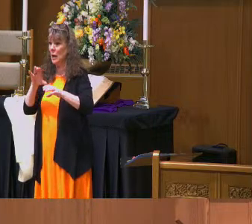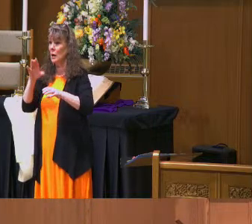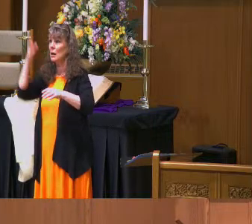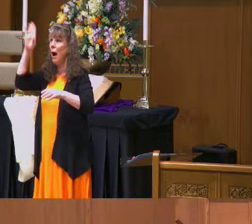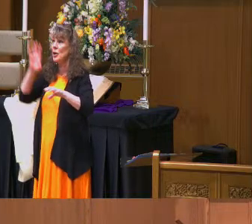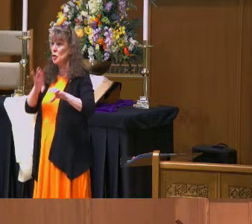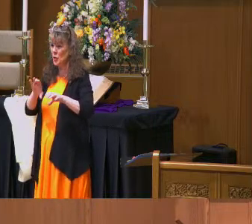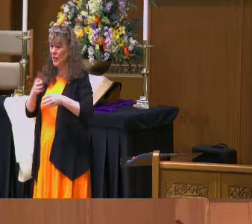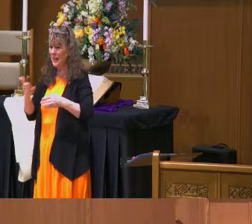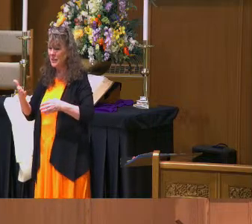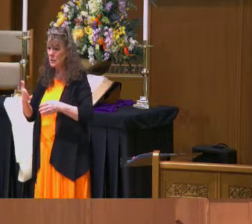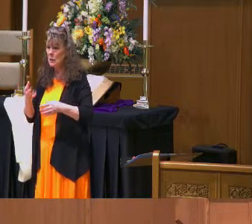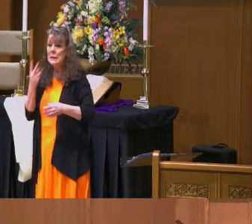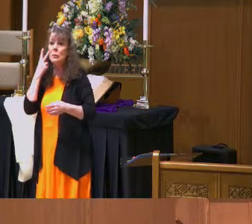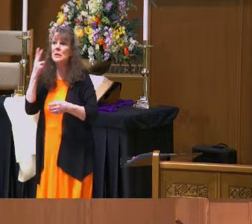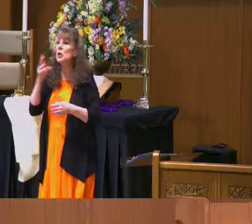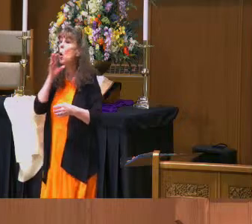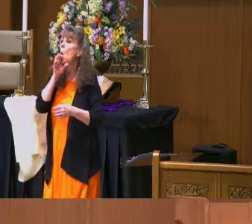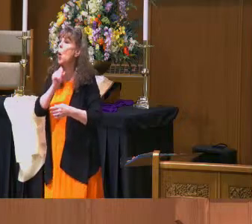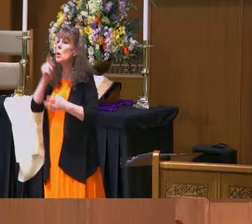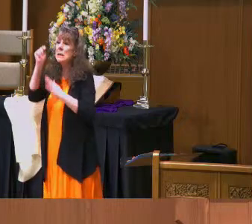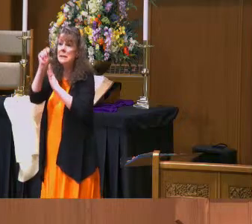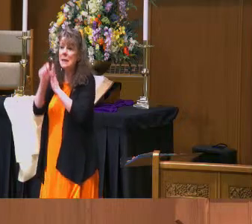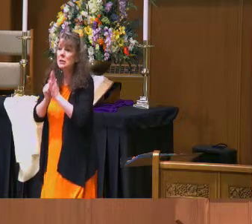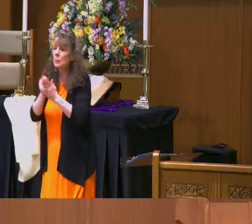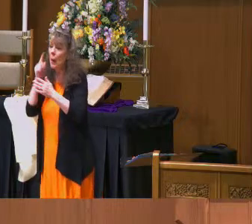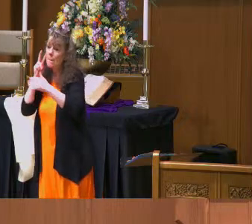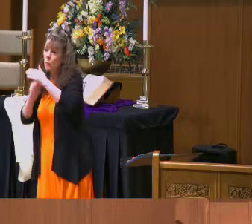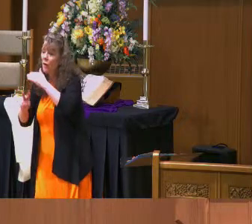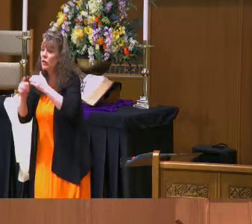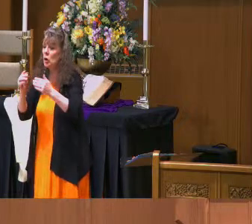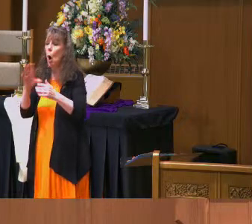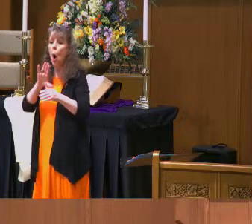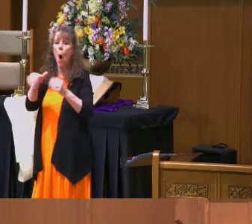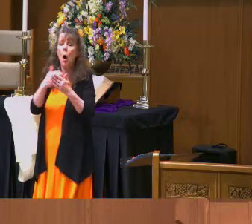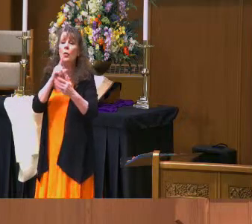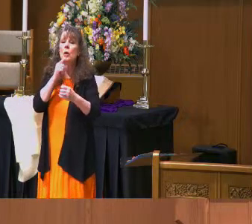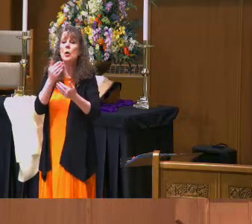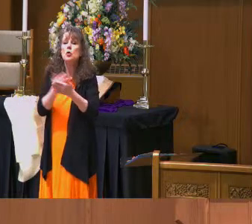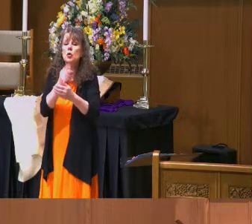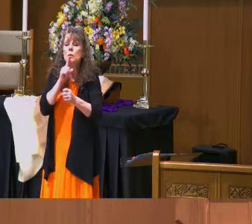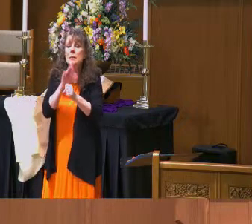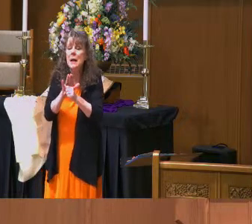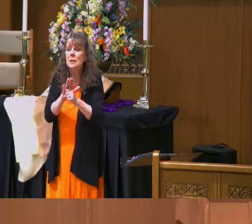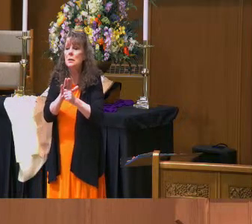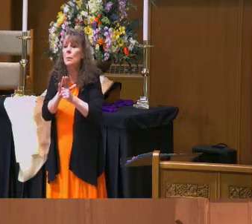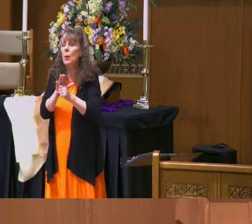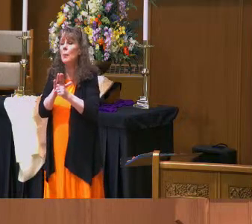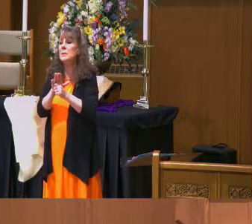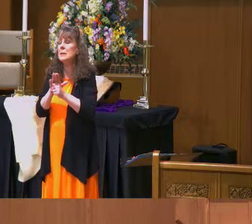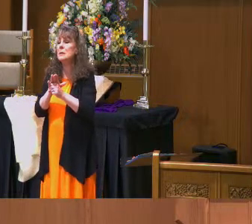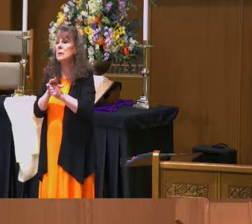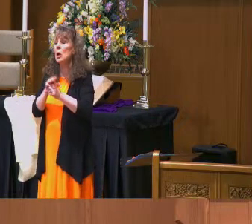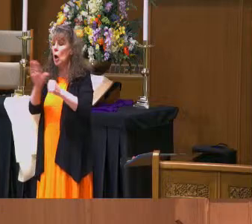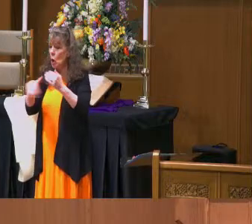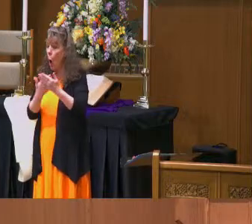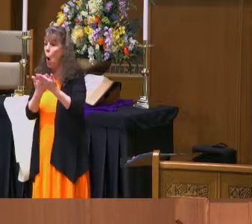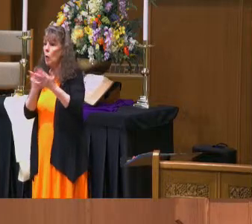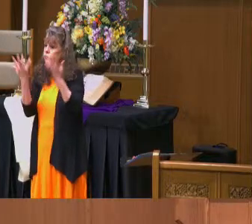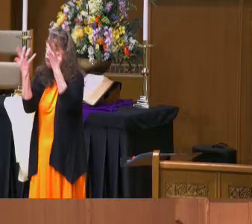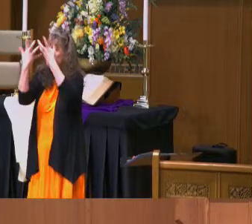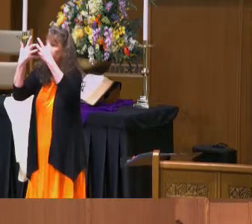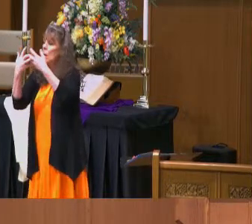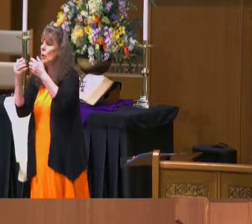see all the Old Testament prophecies, all the New Testament promises, and we'll see that they are all realized in